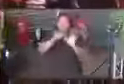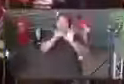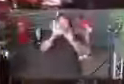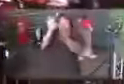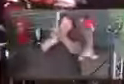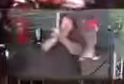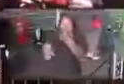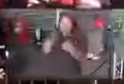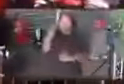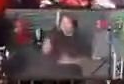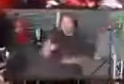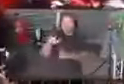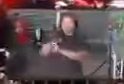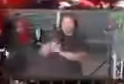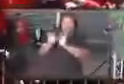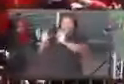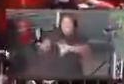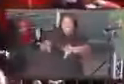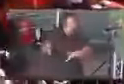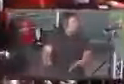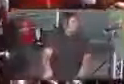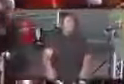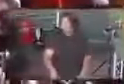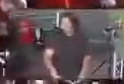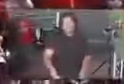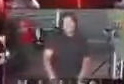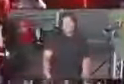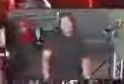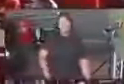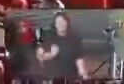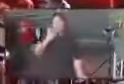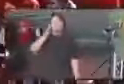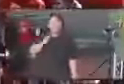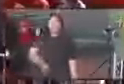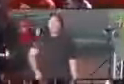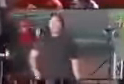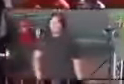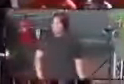votes of haters. Yeah, man.